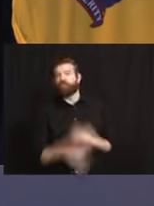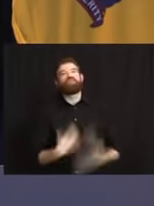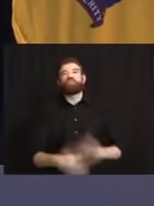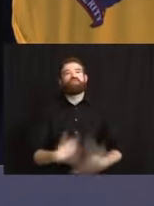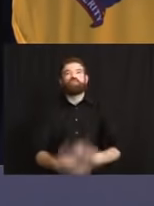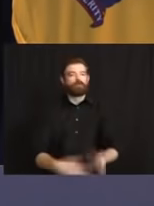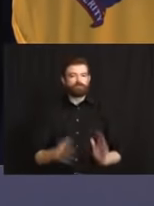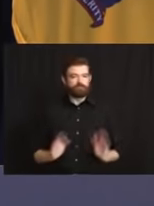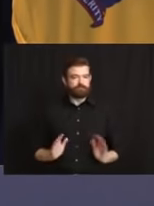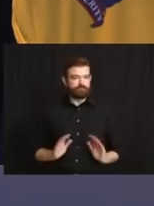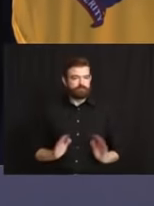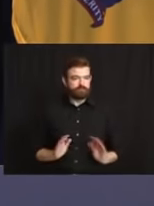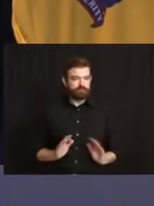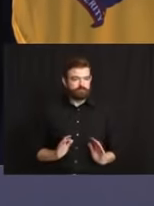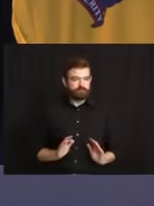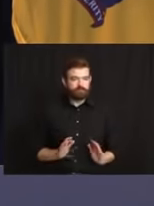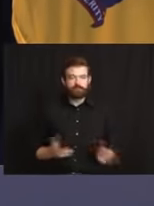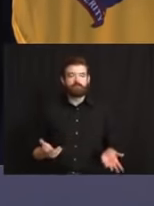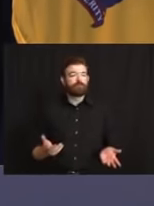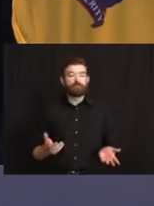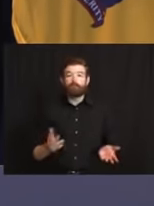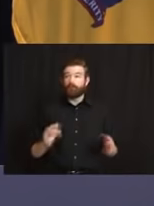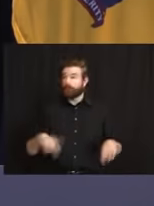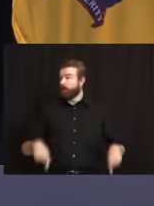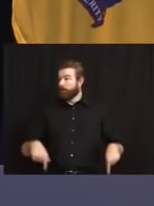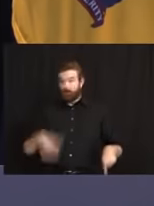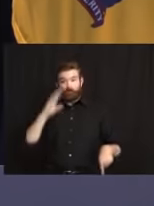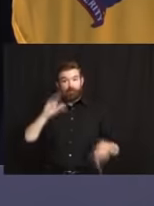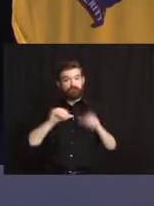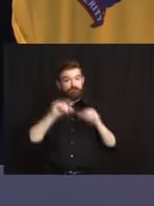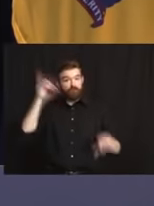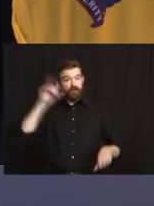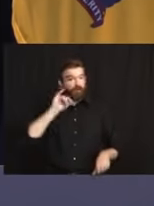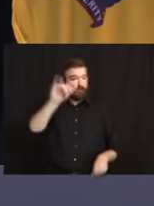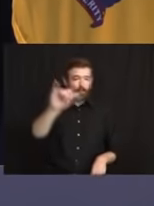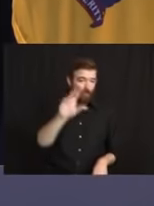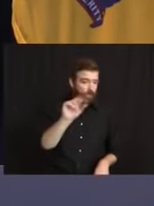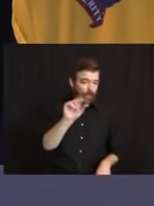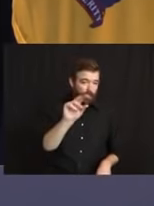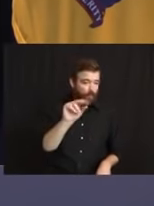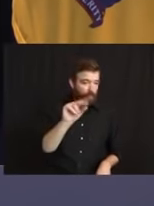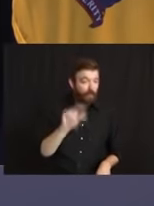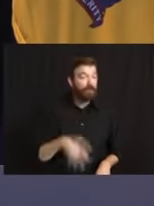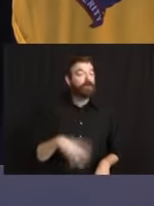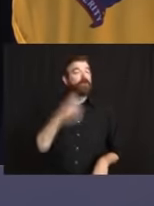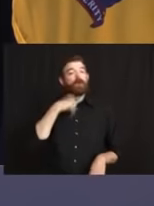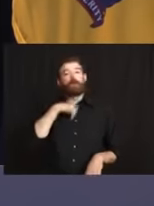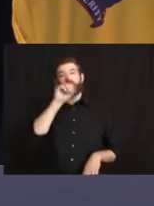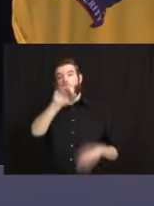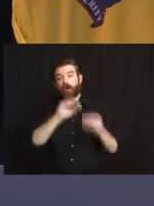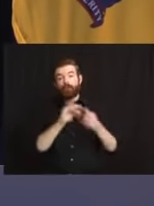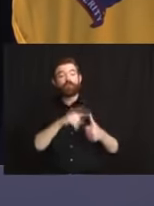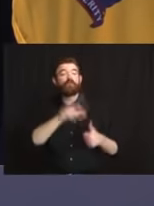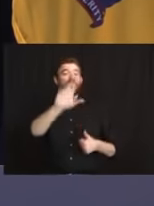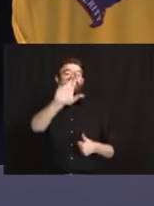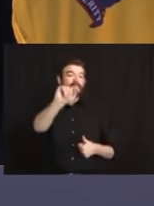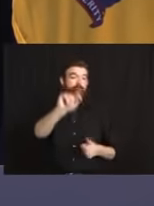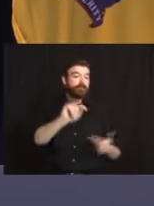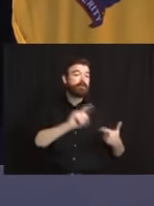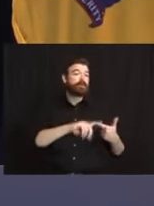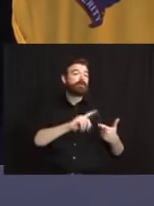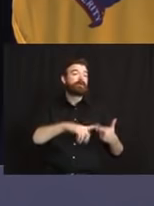to keep the numbers that we care most about, that Judy and Ed and their colleagues care most about, rate of transmission, spot